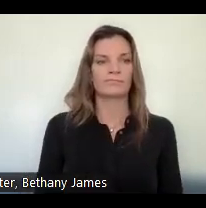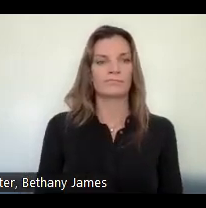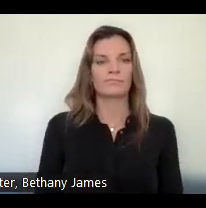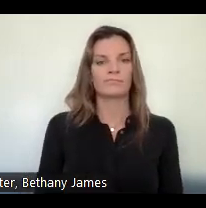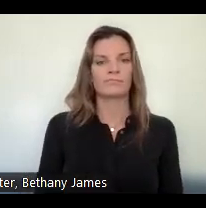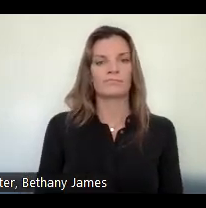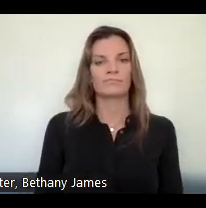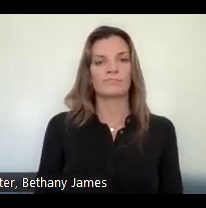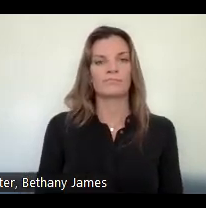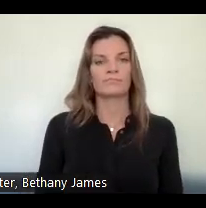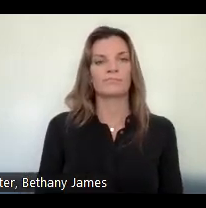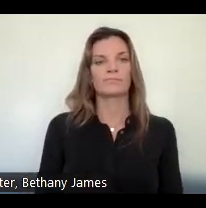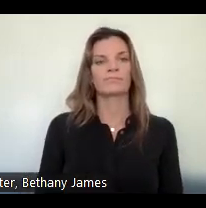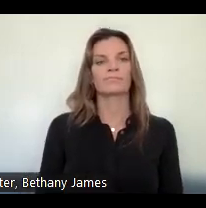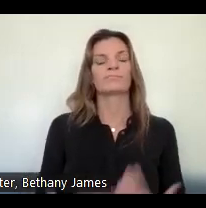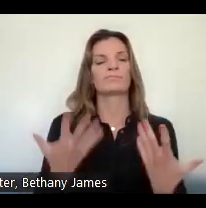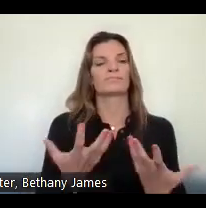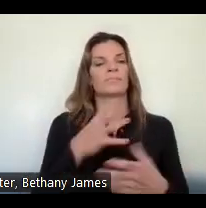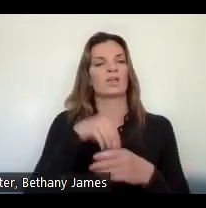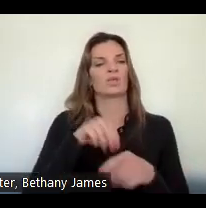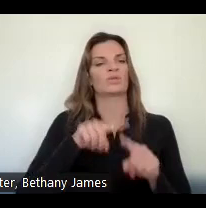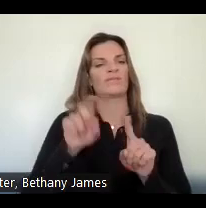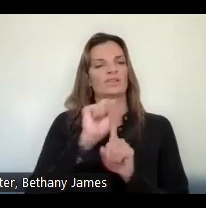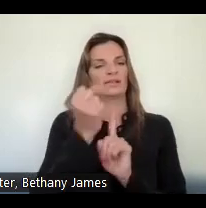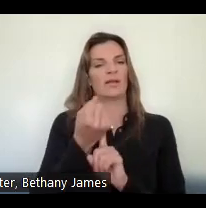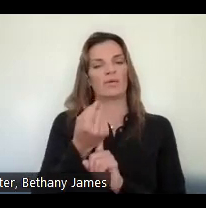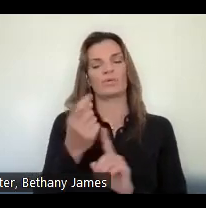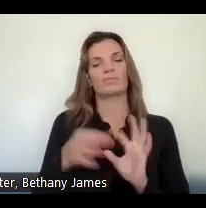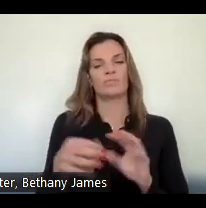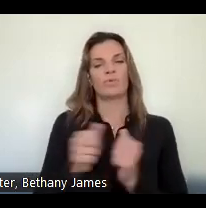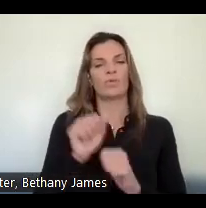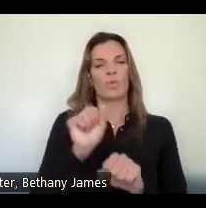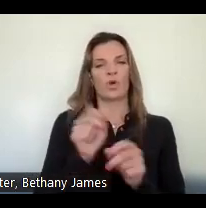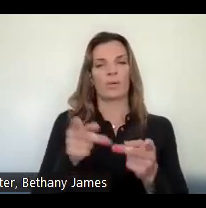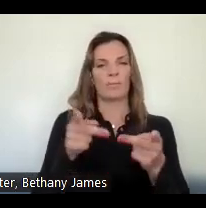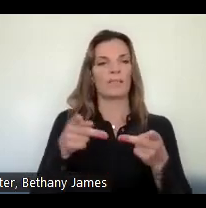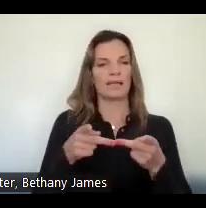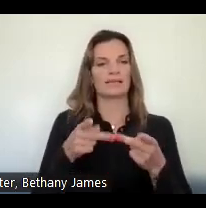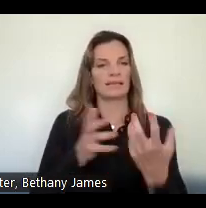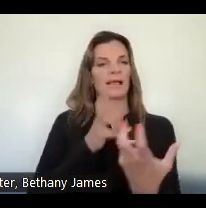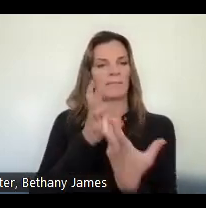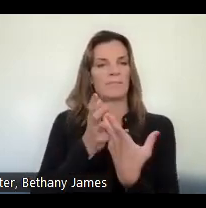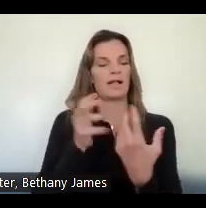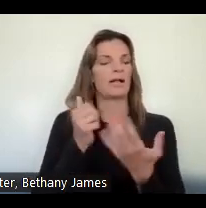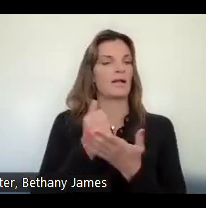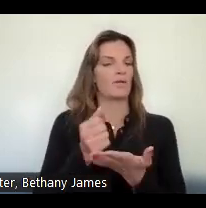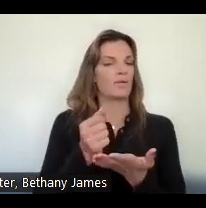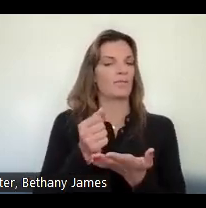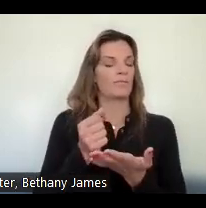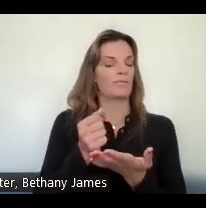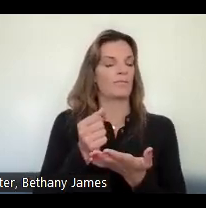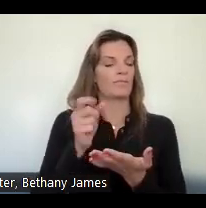Okay, I did want to include some scenarios when it comes to workplace accommodations, just to kind of help see how these are implemented in the workplace and help